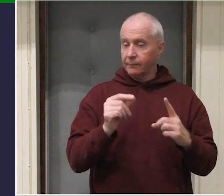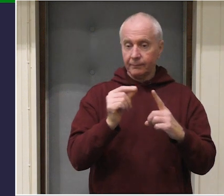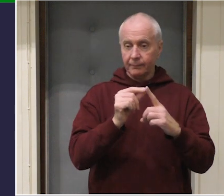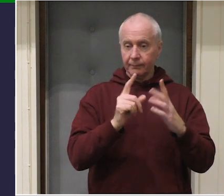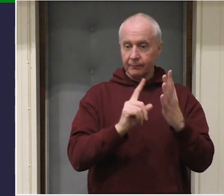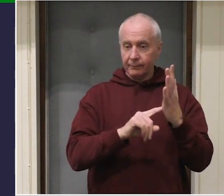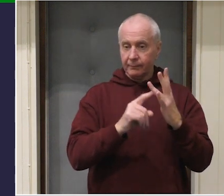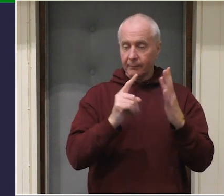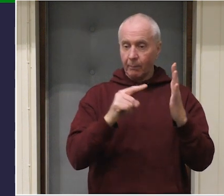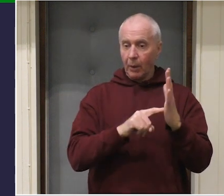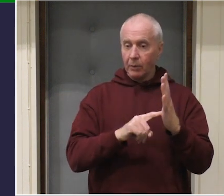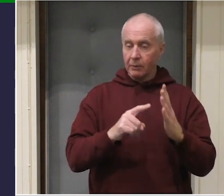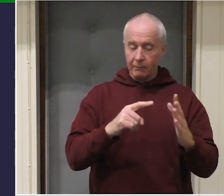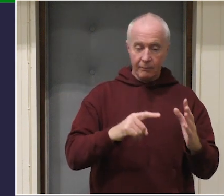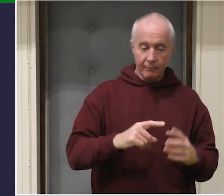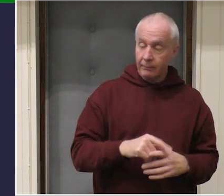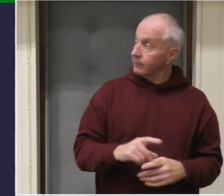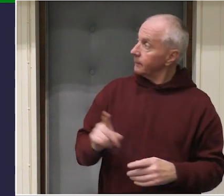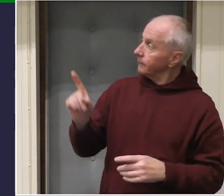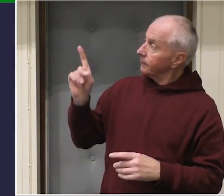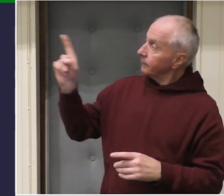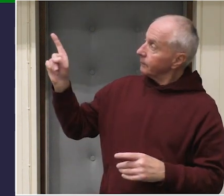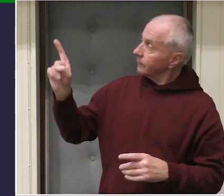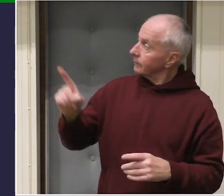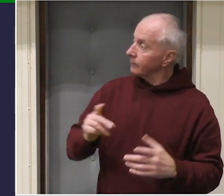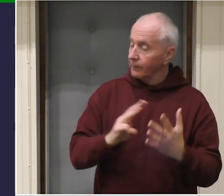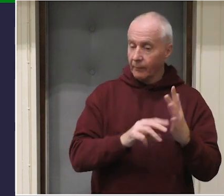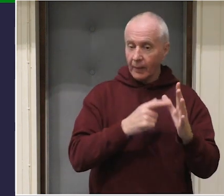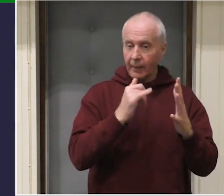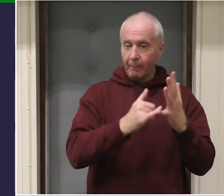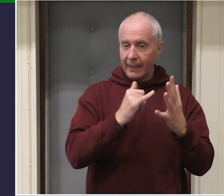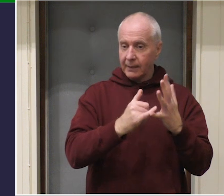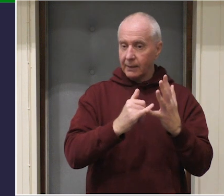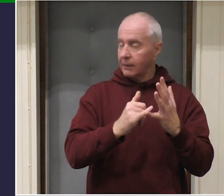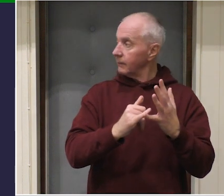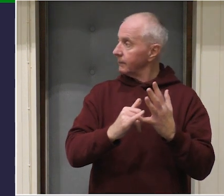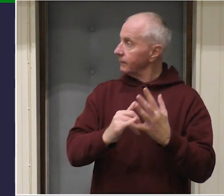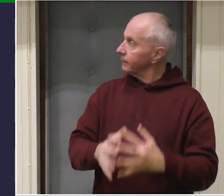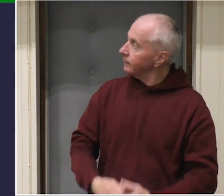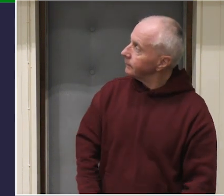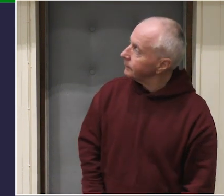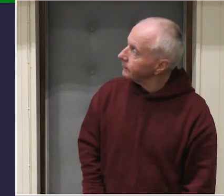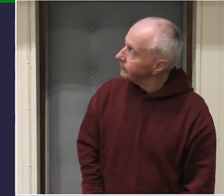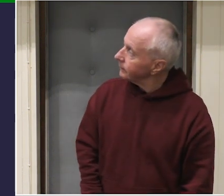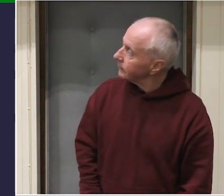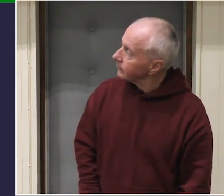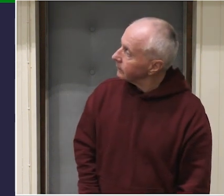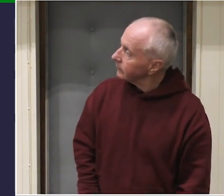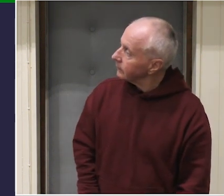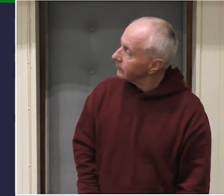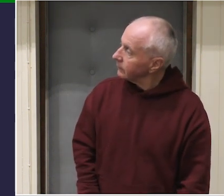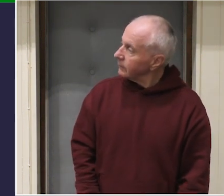talk, really. So on the x-axis, I've put the mass of the stars. Can I do this? No, that's still not working. On